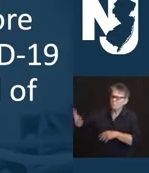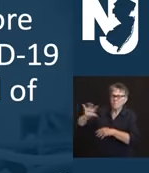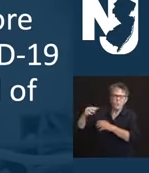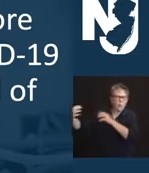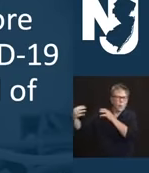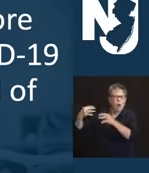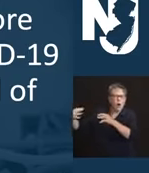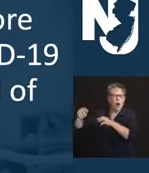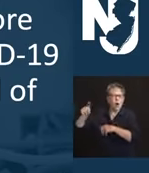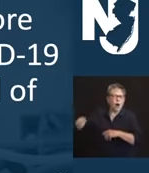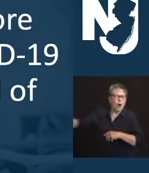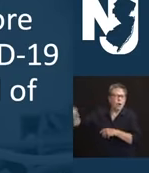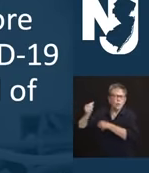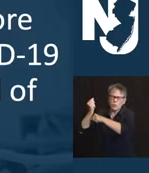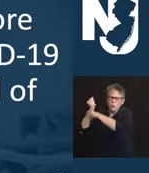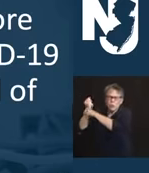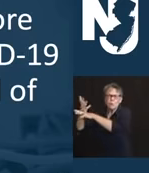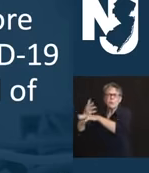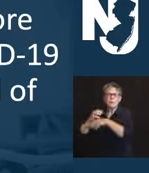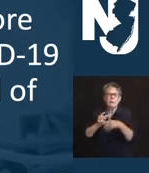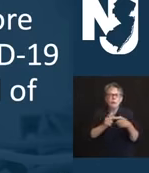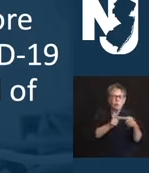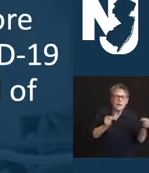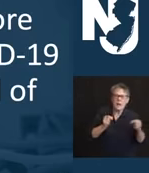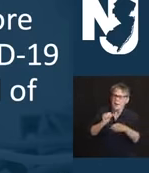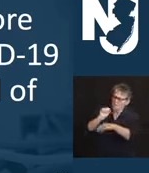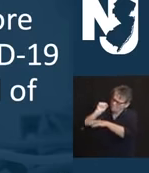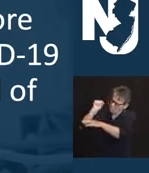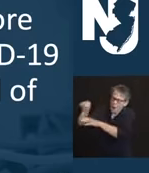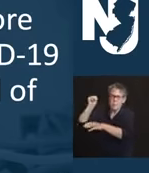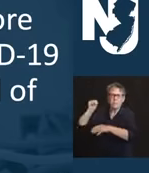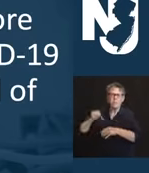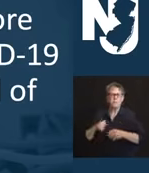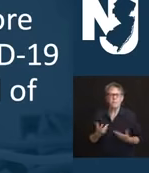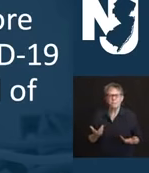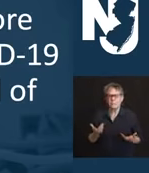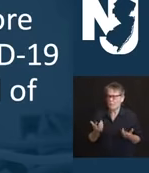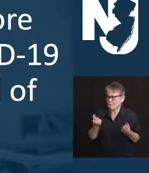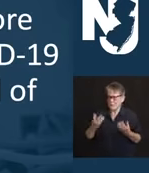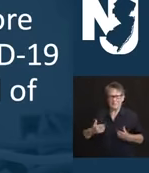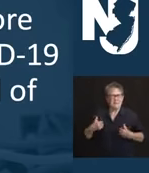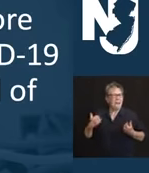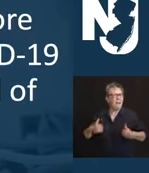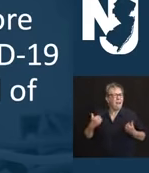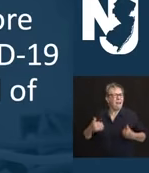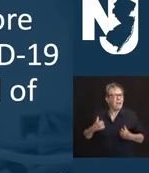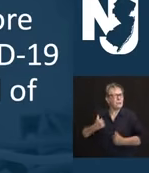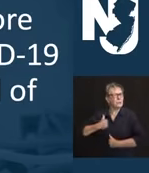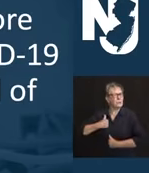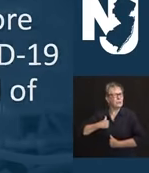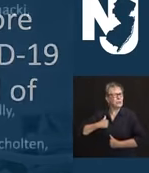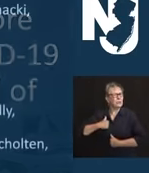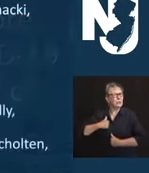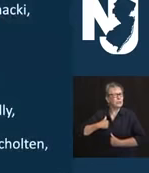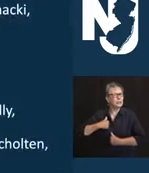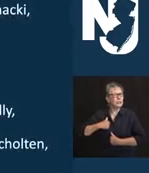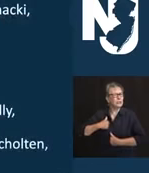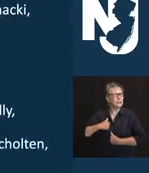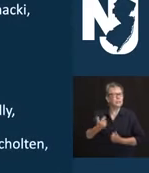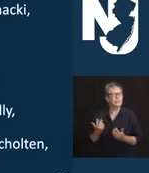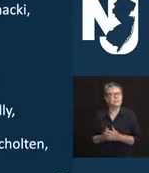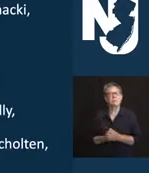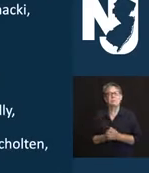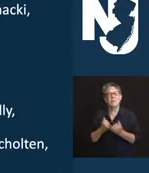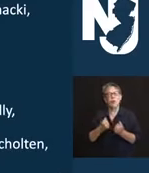as young adults. And with that, I'd like to recall the name of just one of these dead from each of our counties. Marine